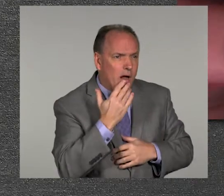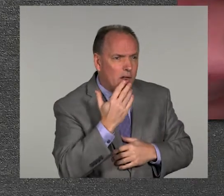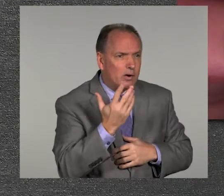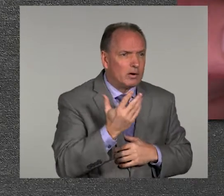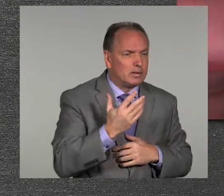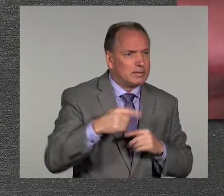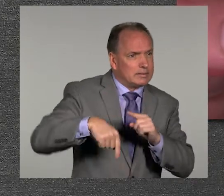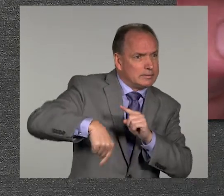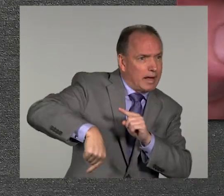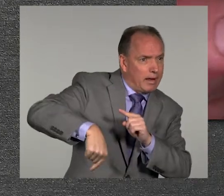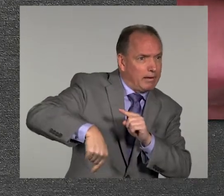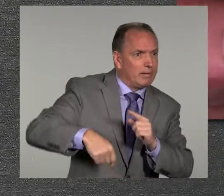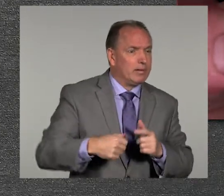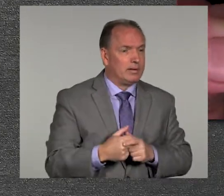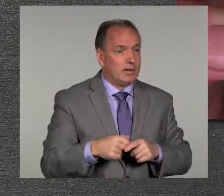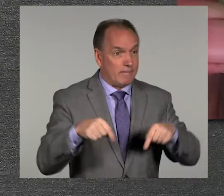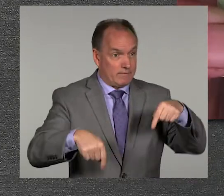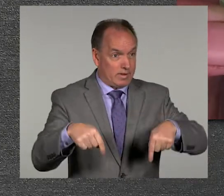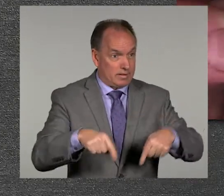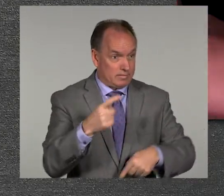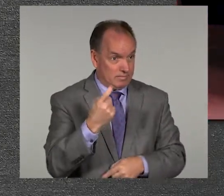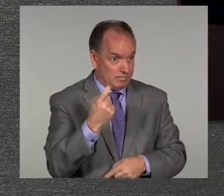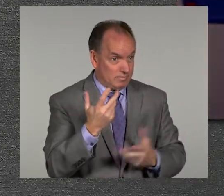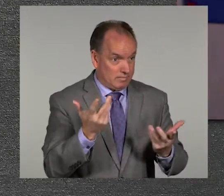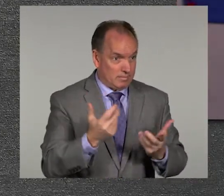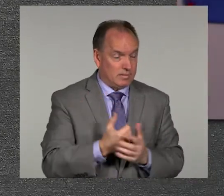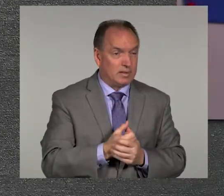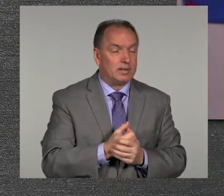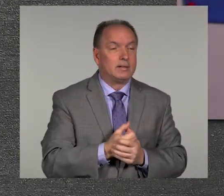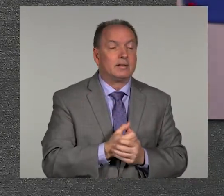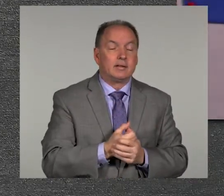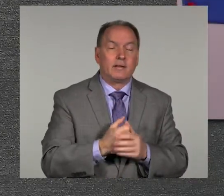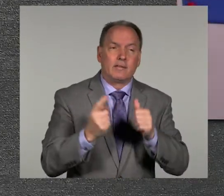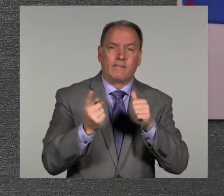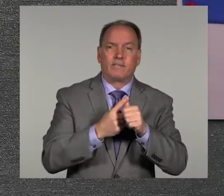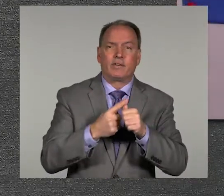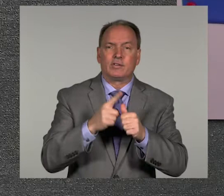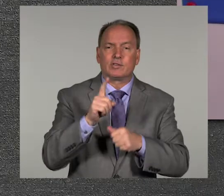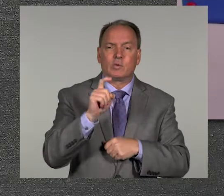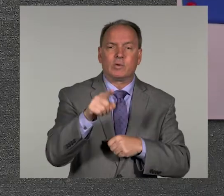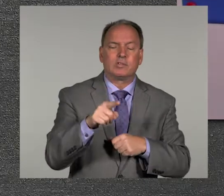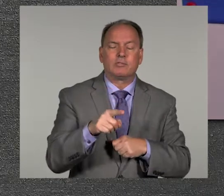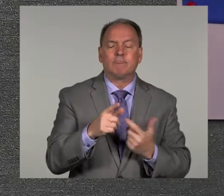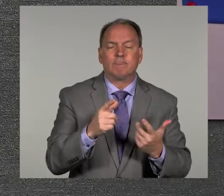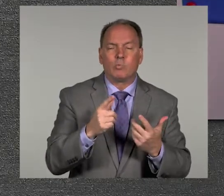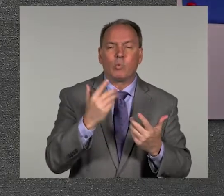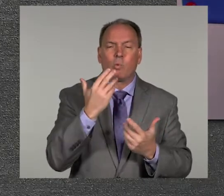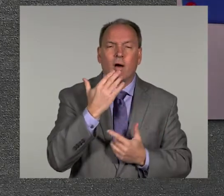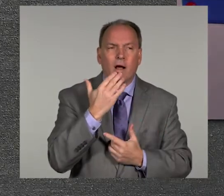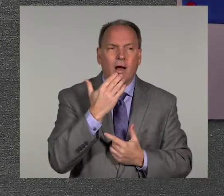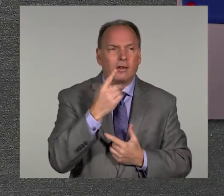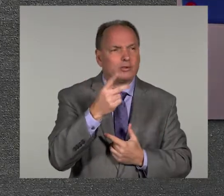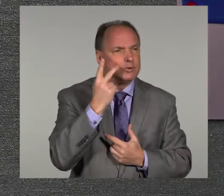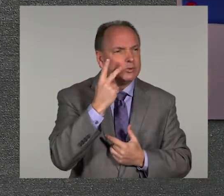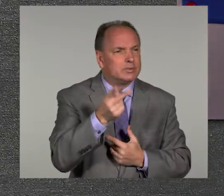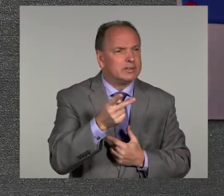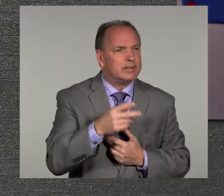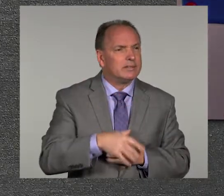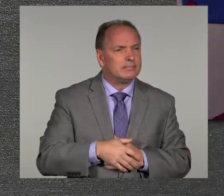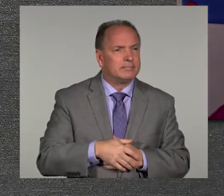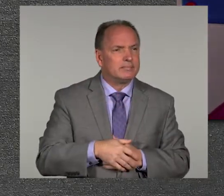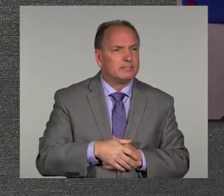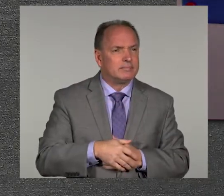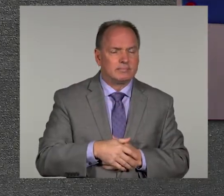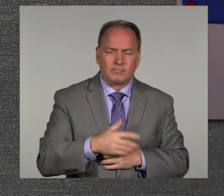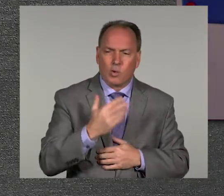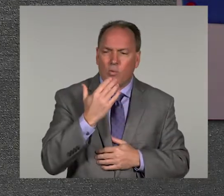does his tail look like? And maybe even his feet. All righty, so first question, what colors do you